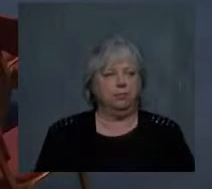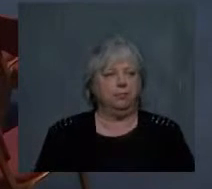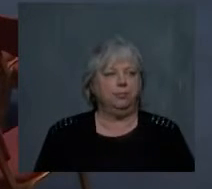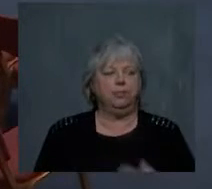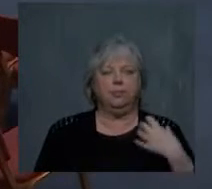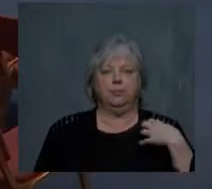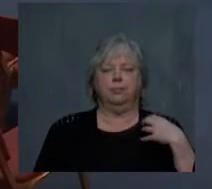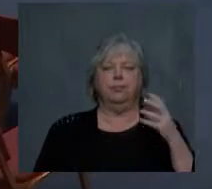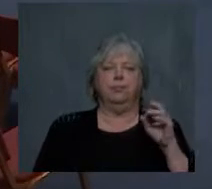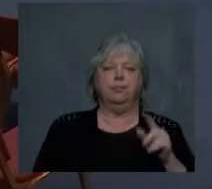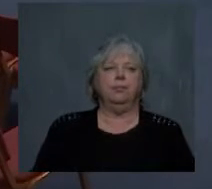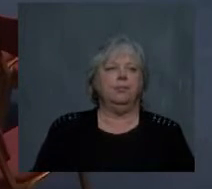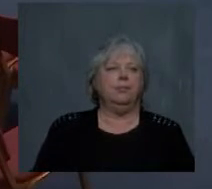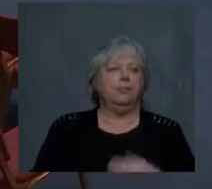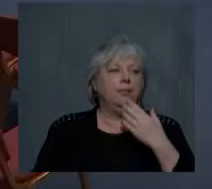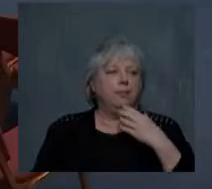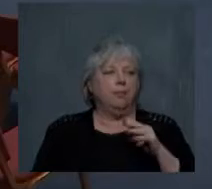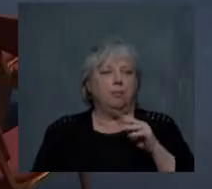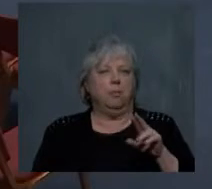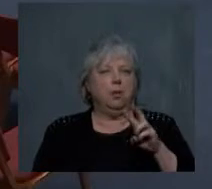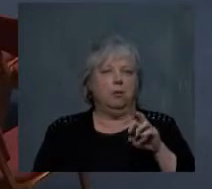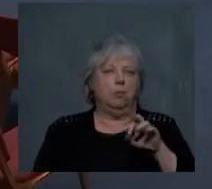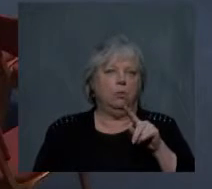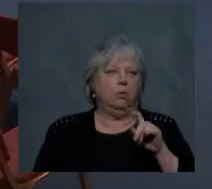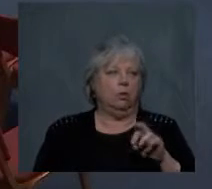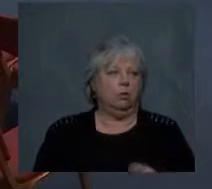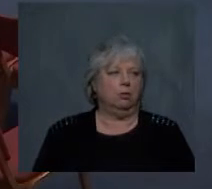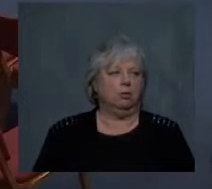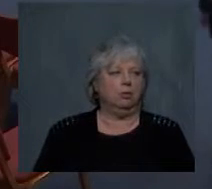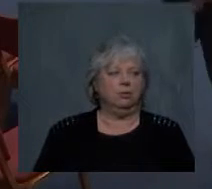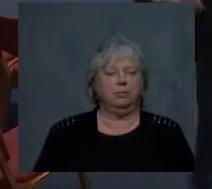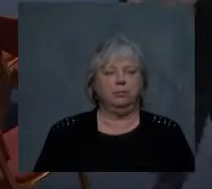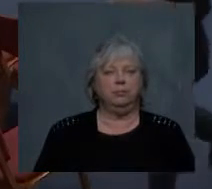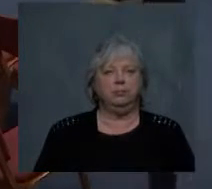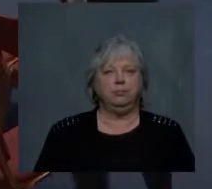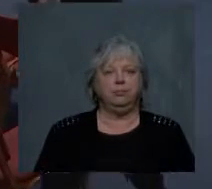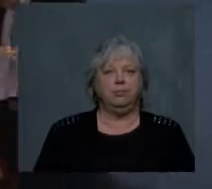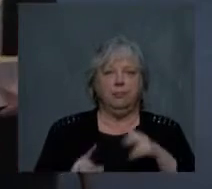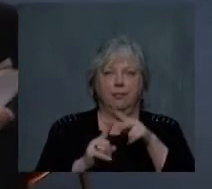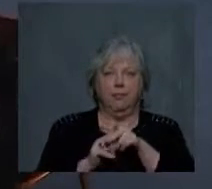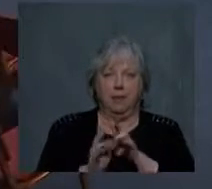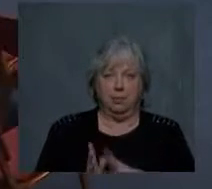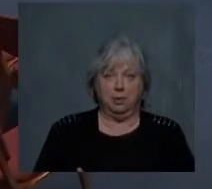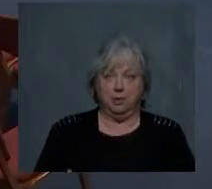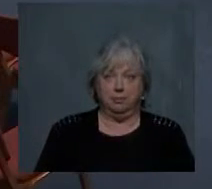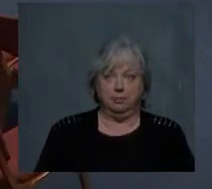Okay. Thank you, Mr. Walker. Thank you, Mr. Berry. Appreciate it. Applicant?